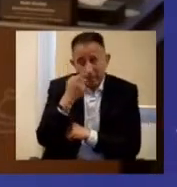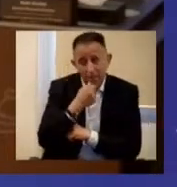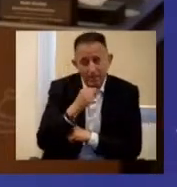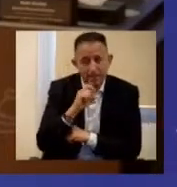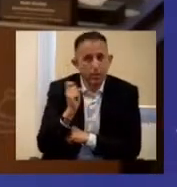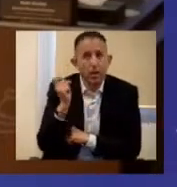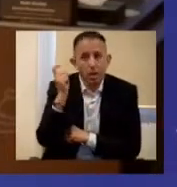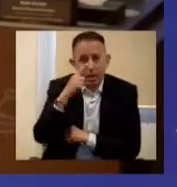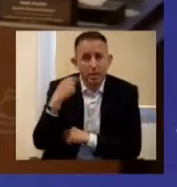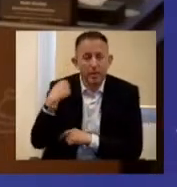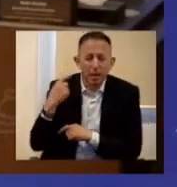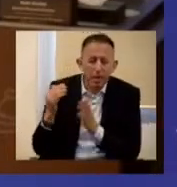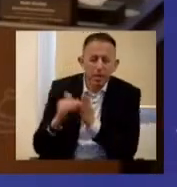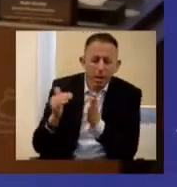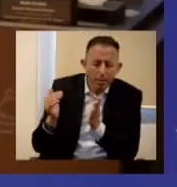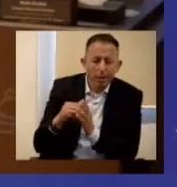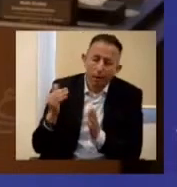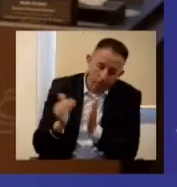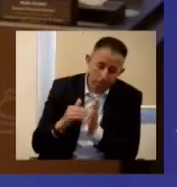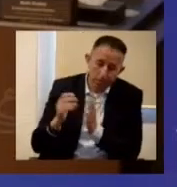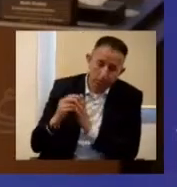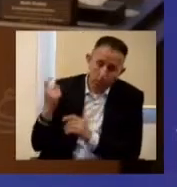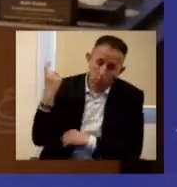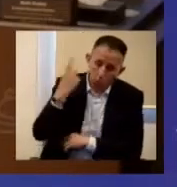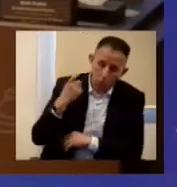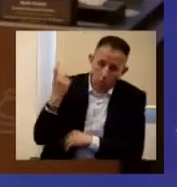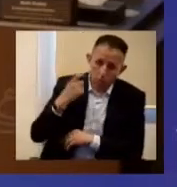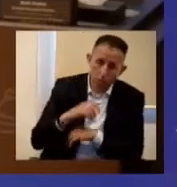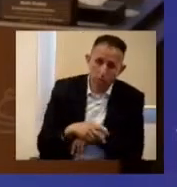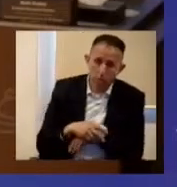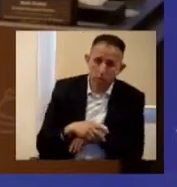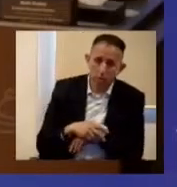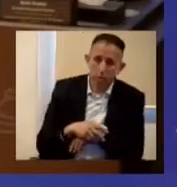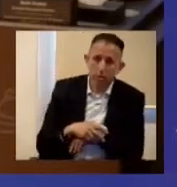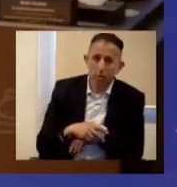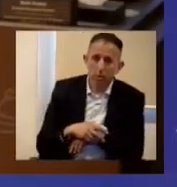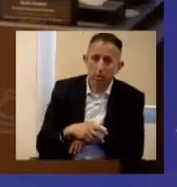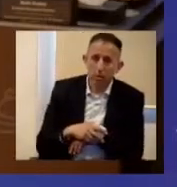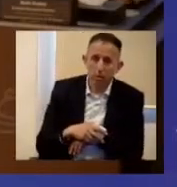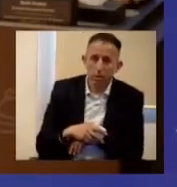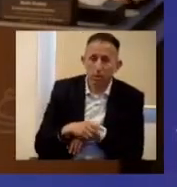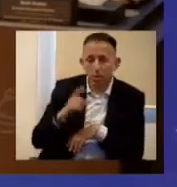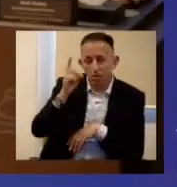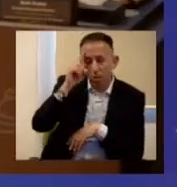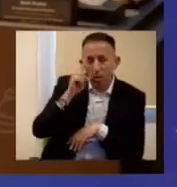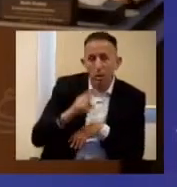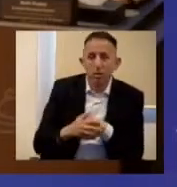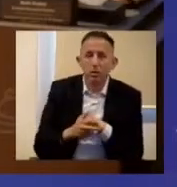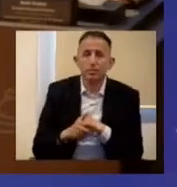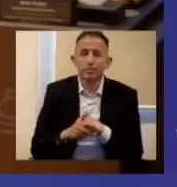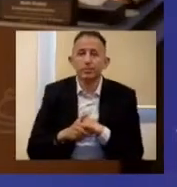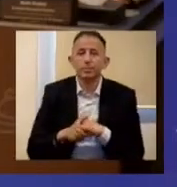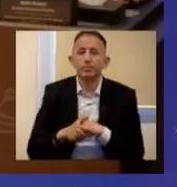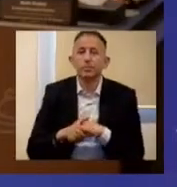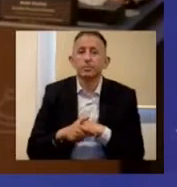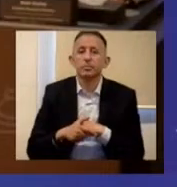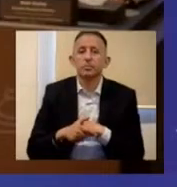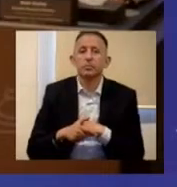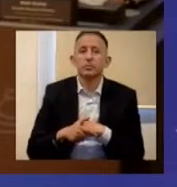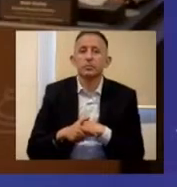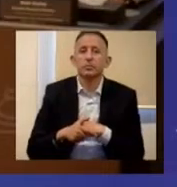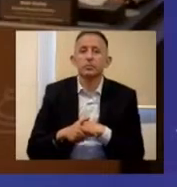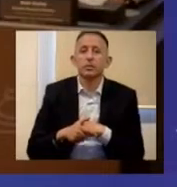have the natural dynamics that is very slow, that takes in the order of thousands of years in order for us to